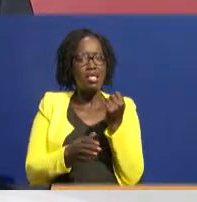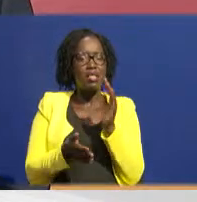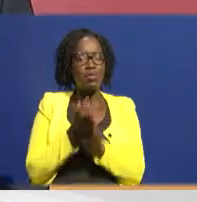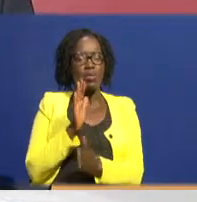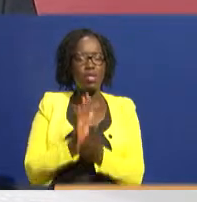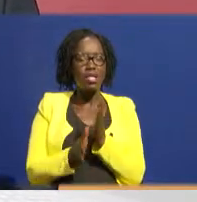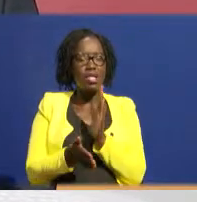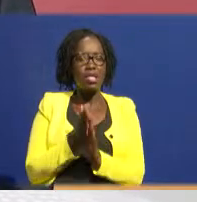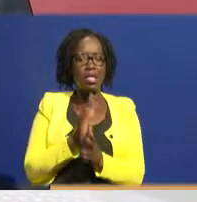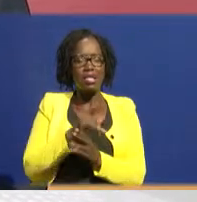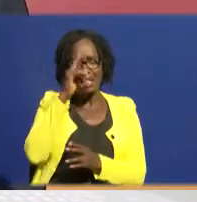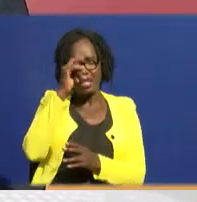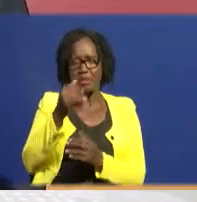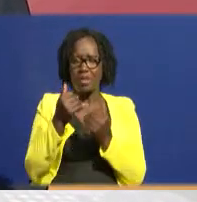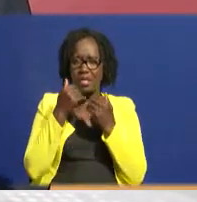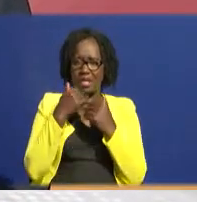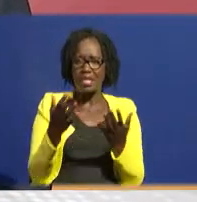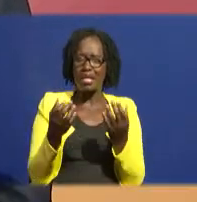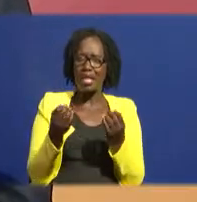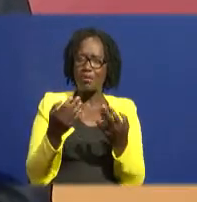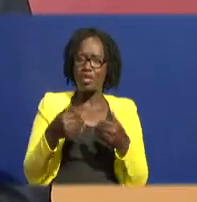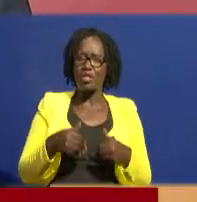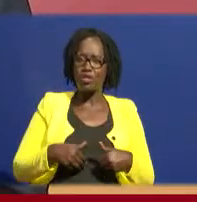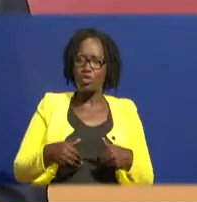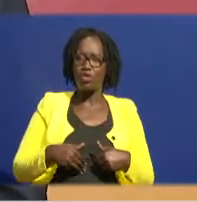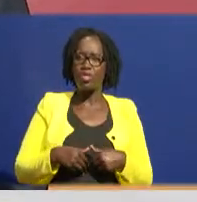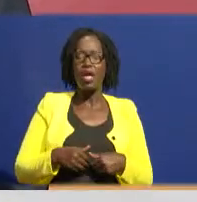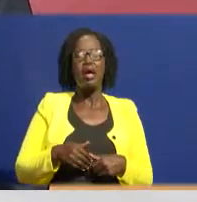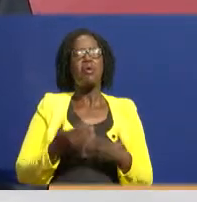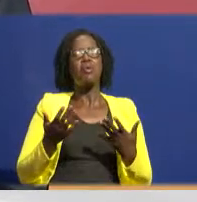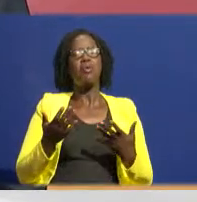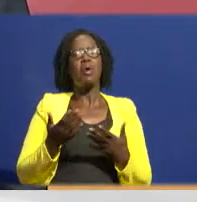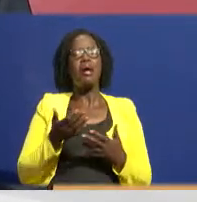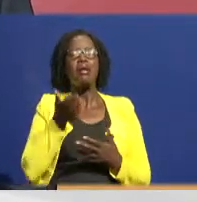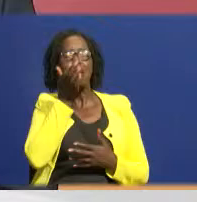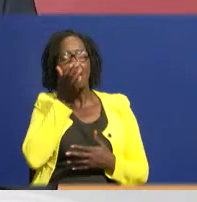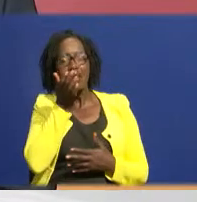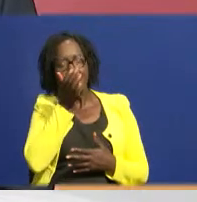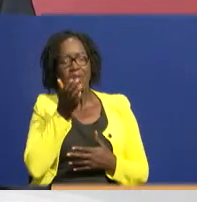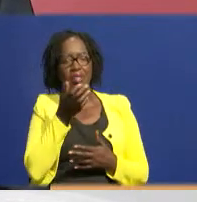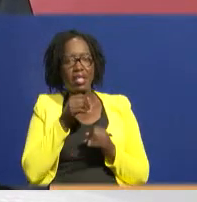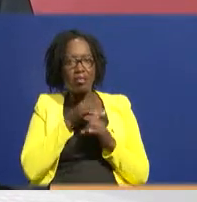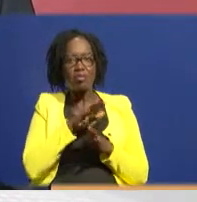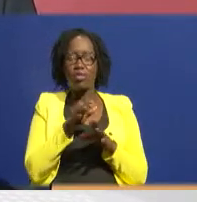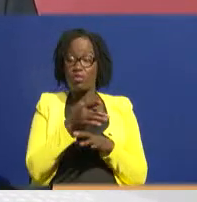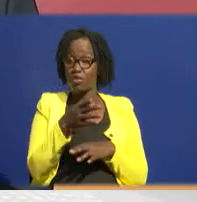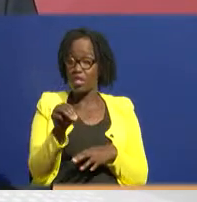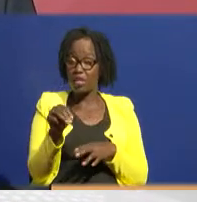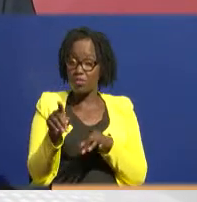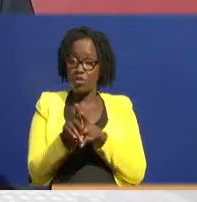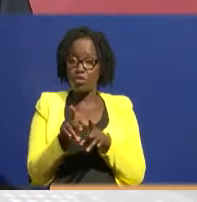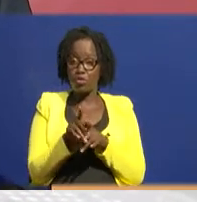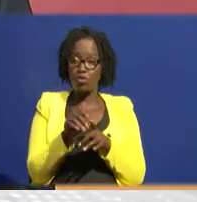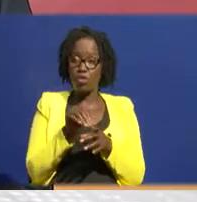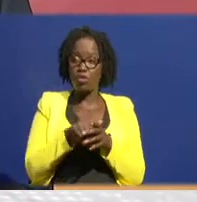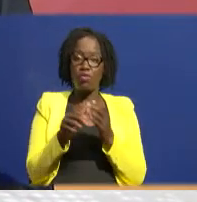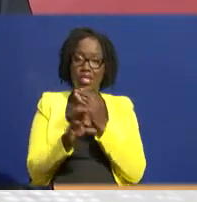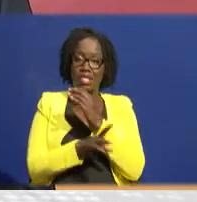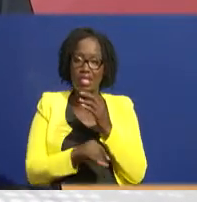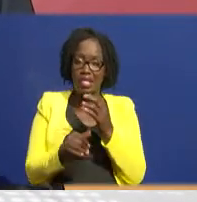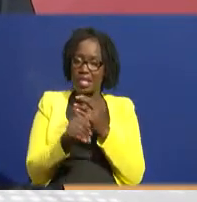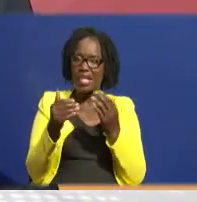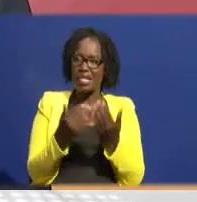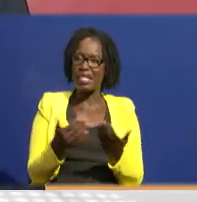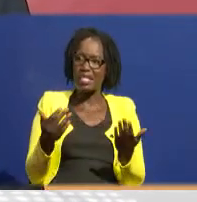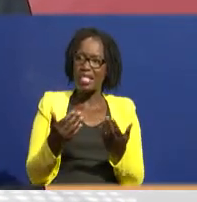respect and we are going to raise many youths who are not doing anything. And this is the influence for the youths even to get involved in stealing and other